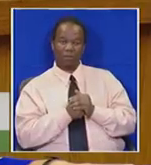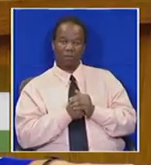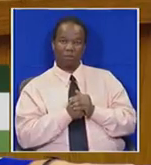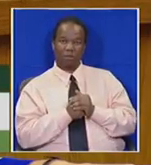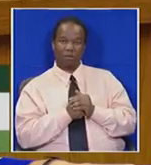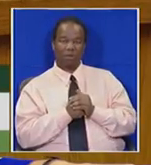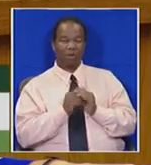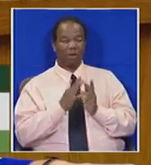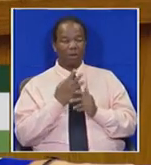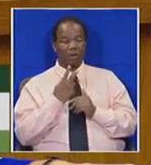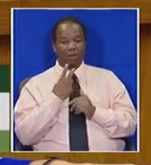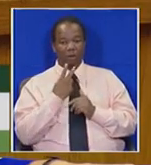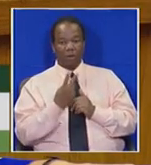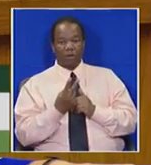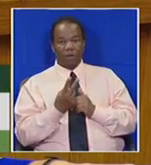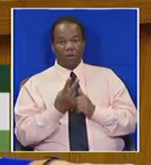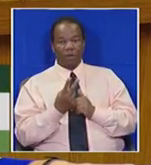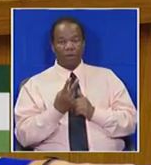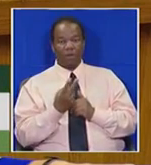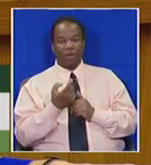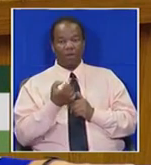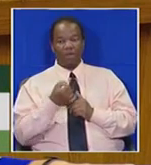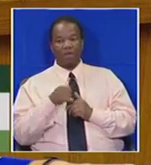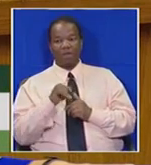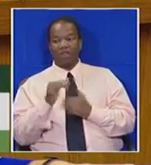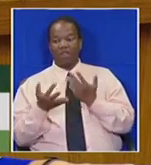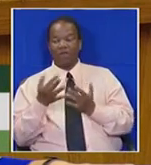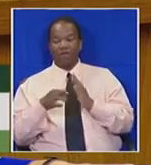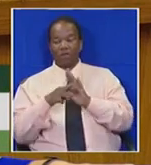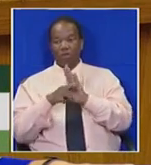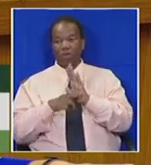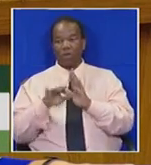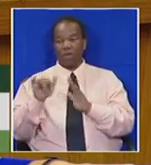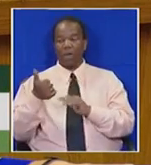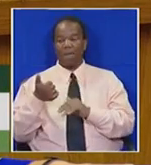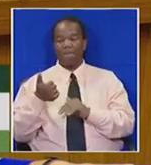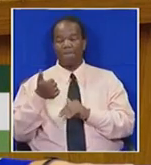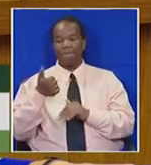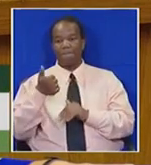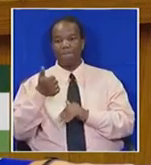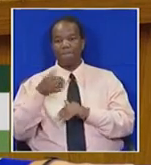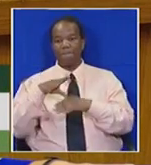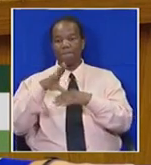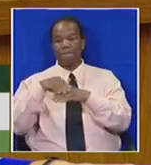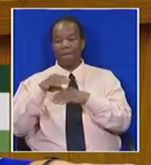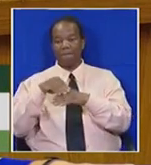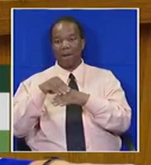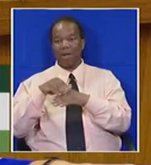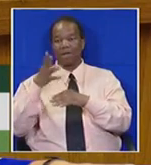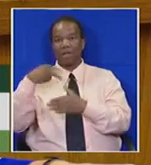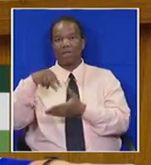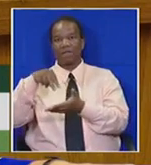if it is admissible in this House that a member can stand here and cast aspersions